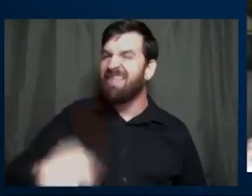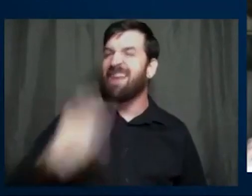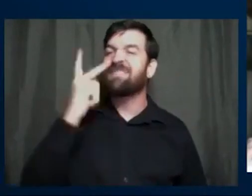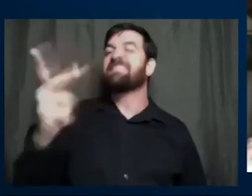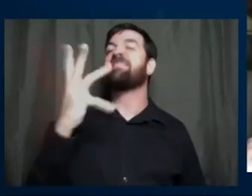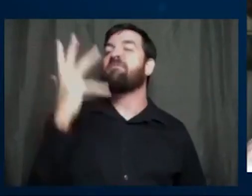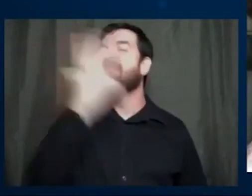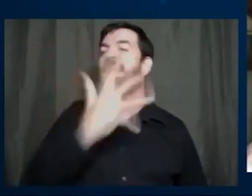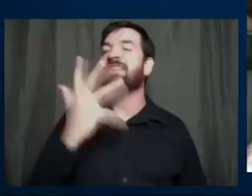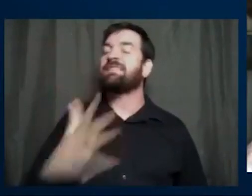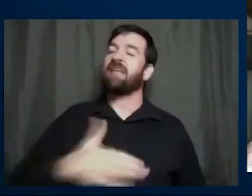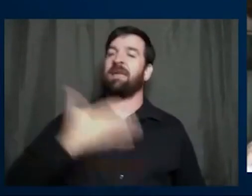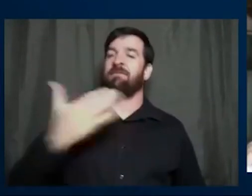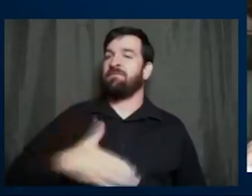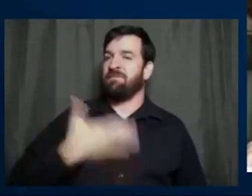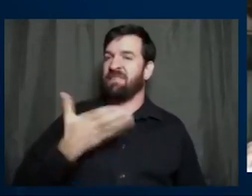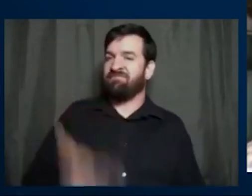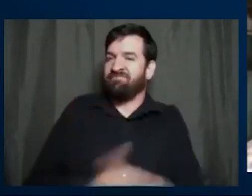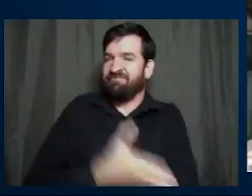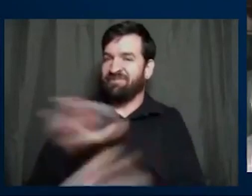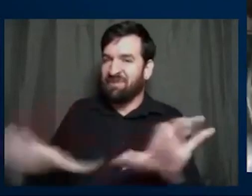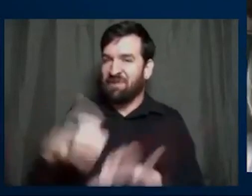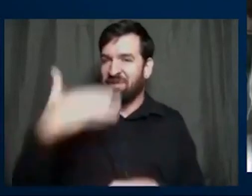glad you're doing better.